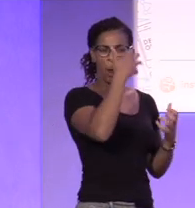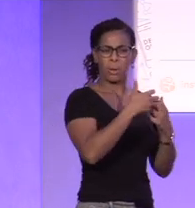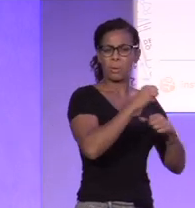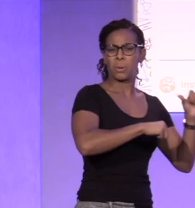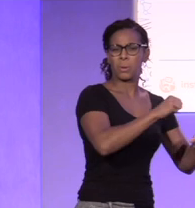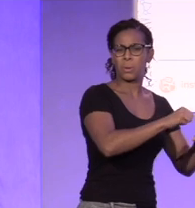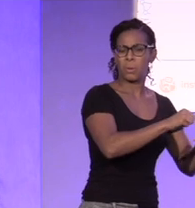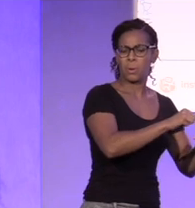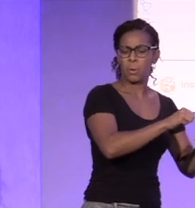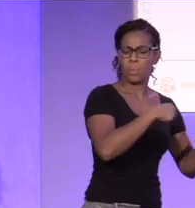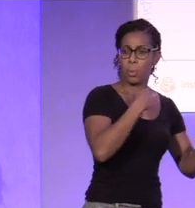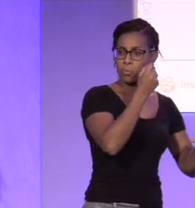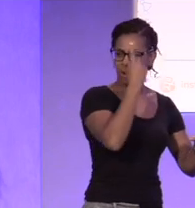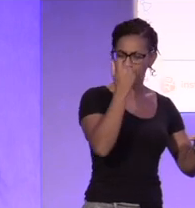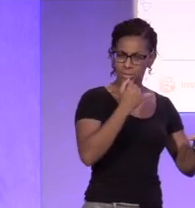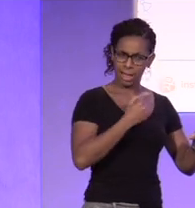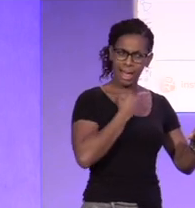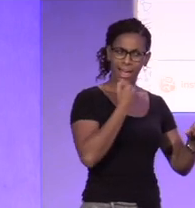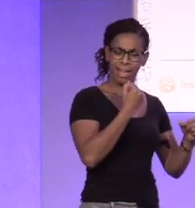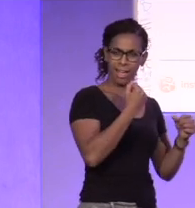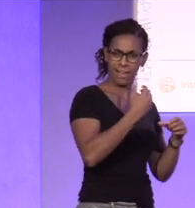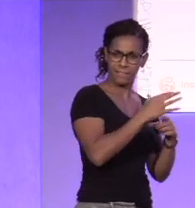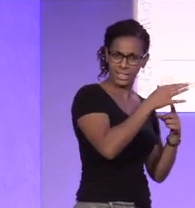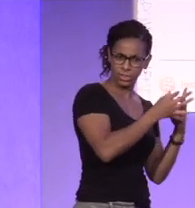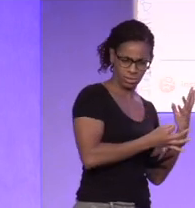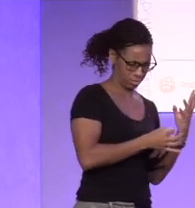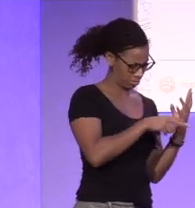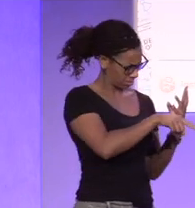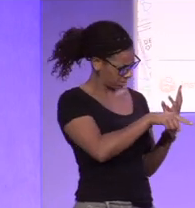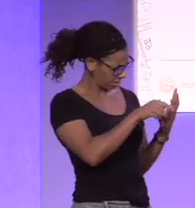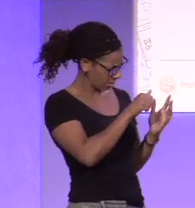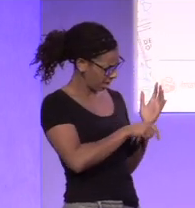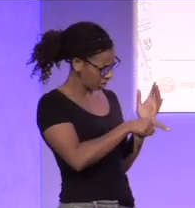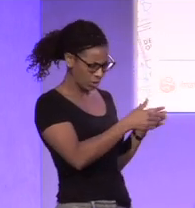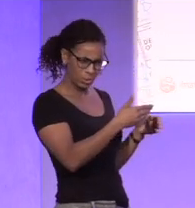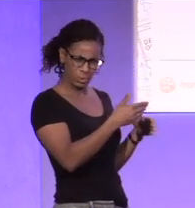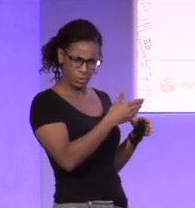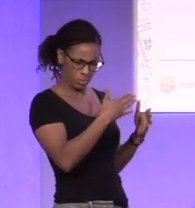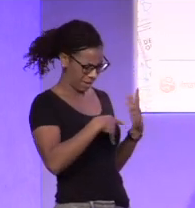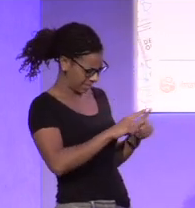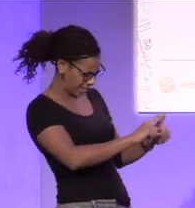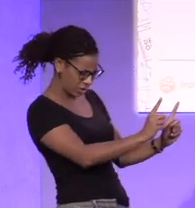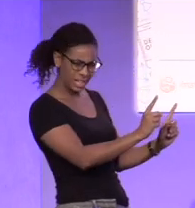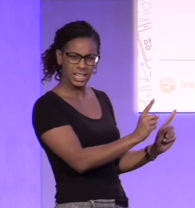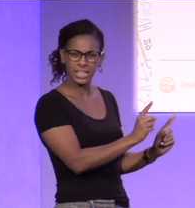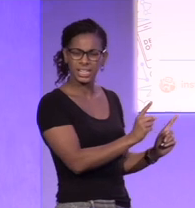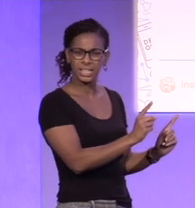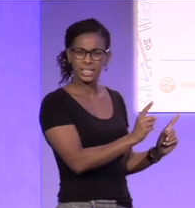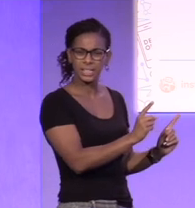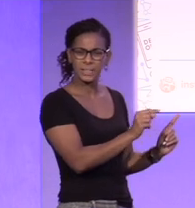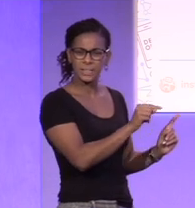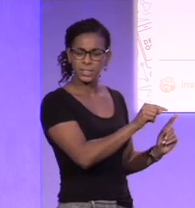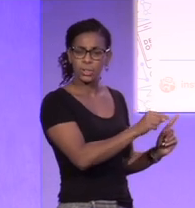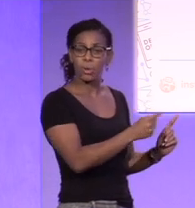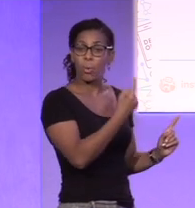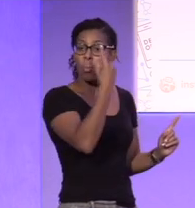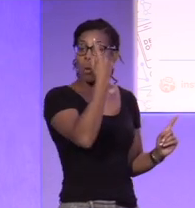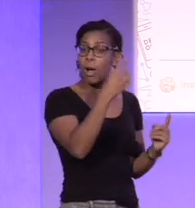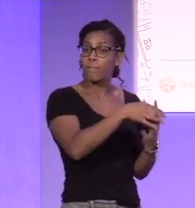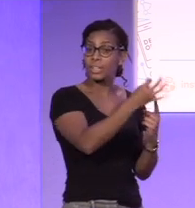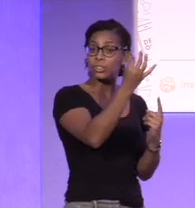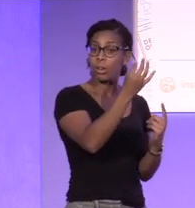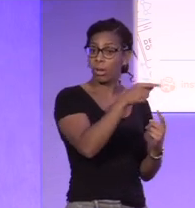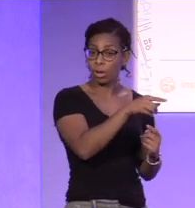features behaving very differently to others. The first kind of feature that we saw started as a little seed of an idea, a